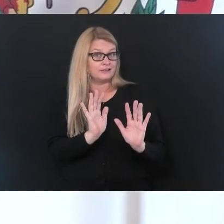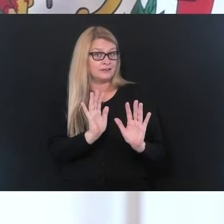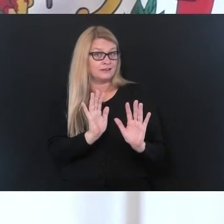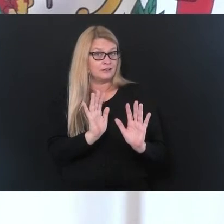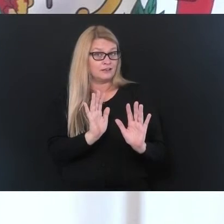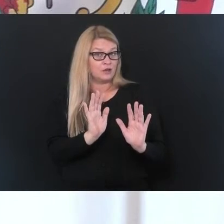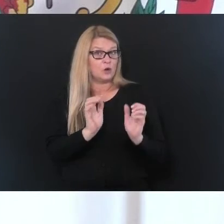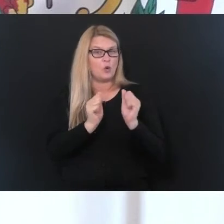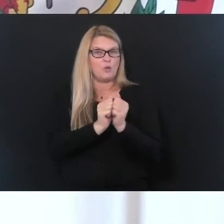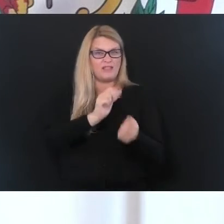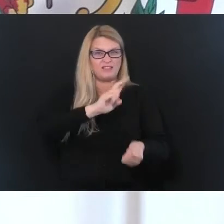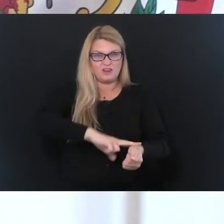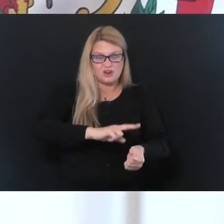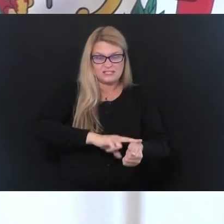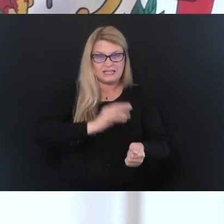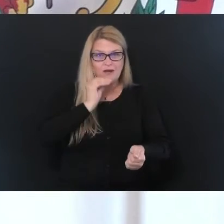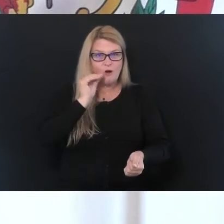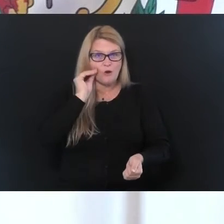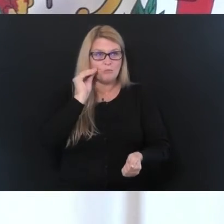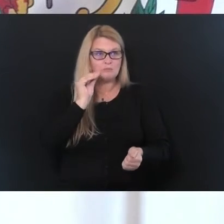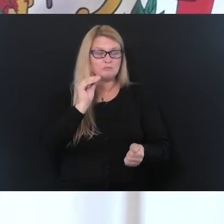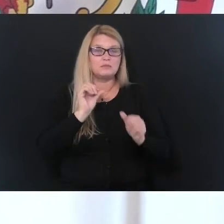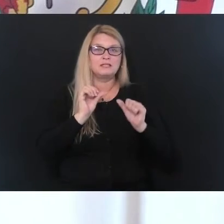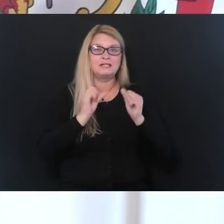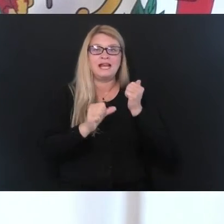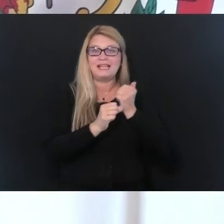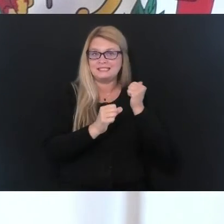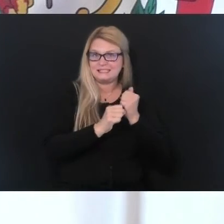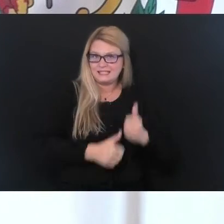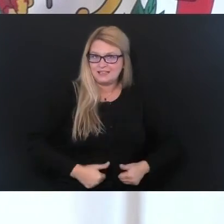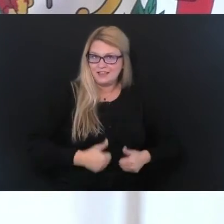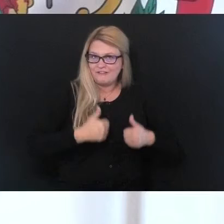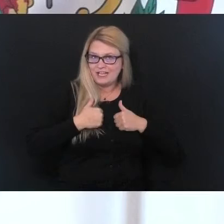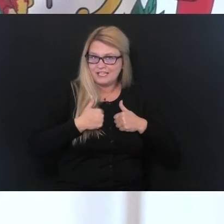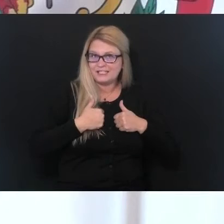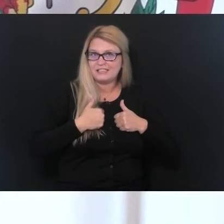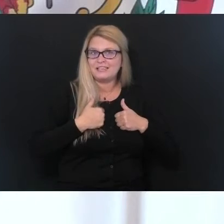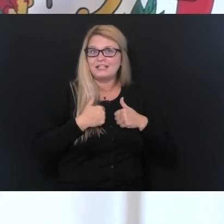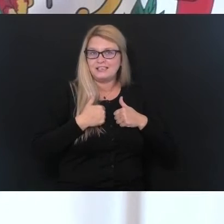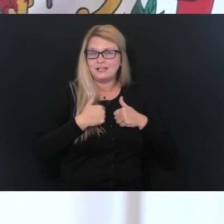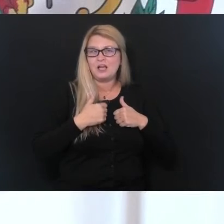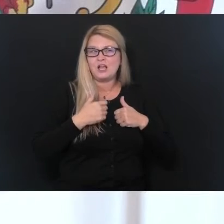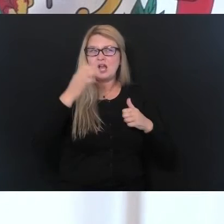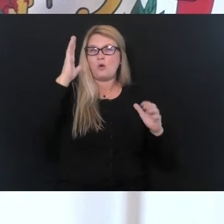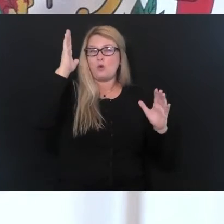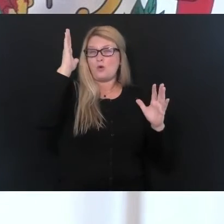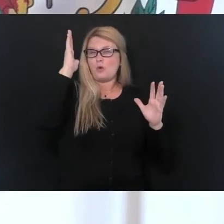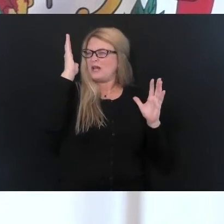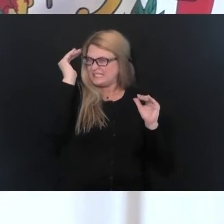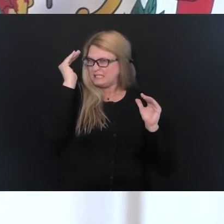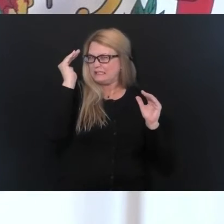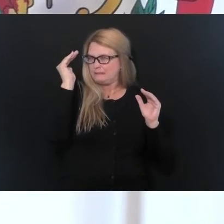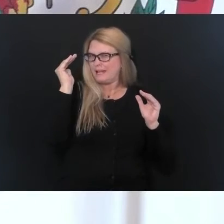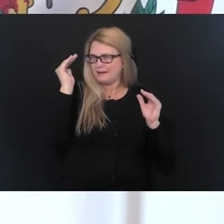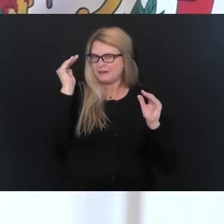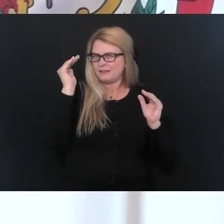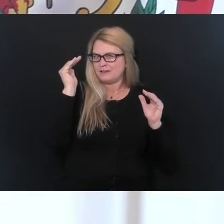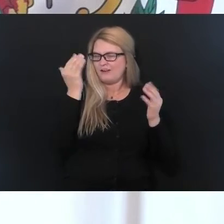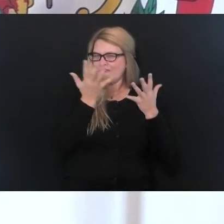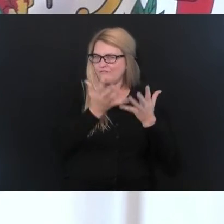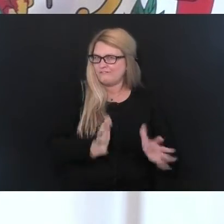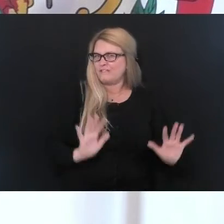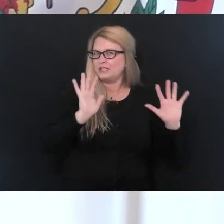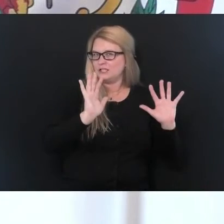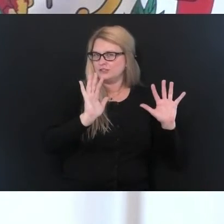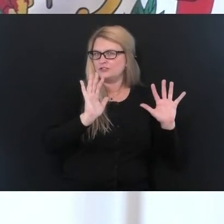with our nursing homes and our assisted living homes and everything. We anticipate